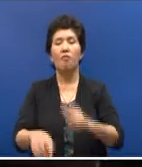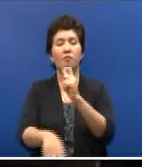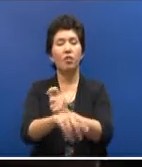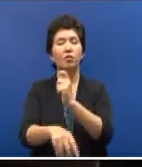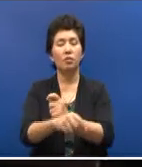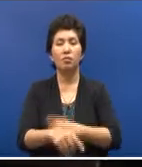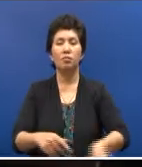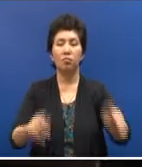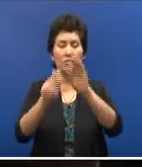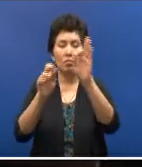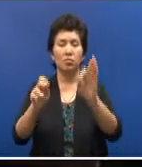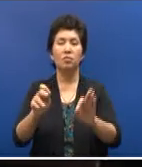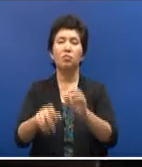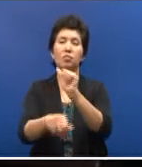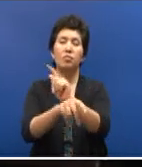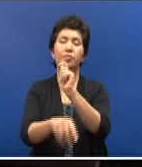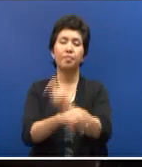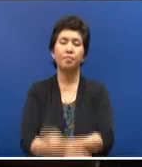functionalism.